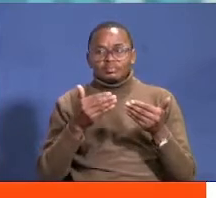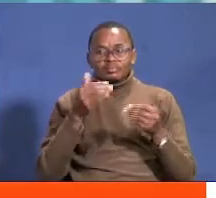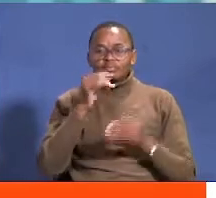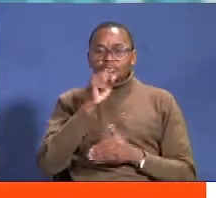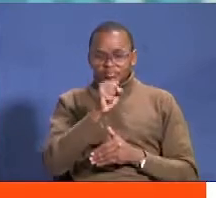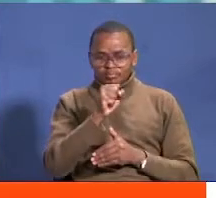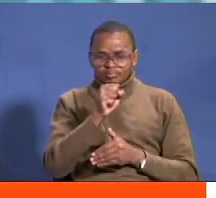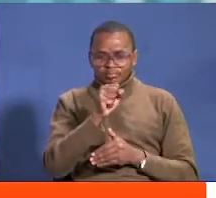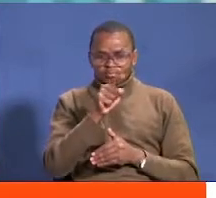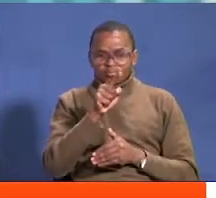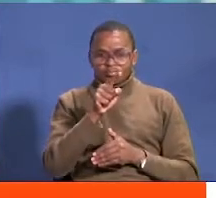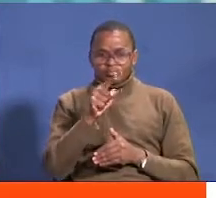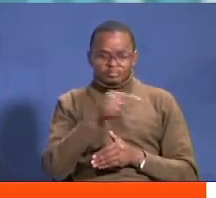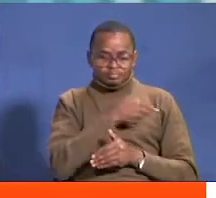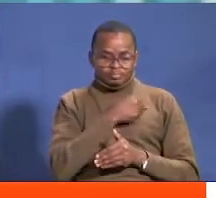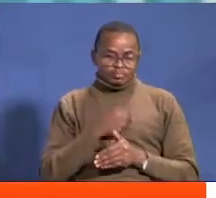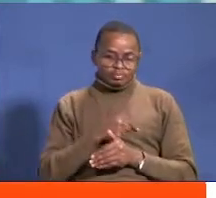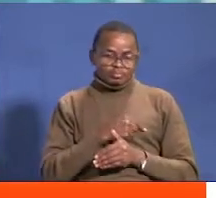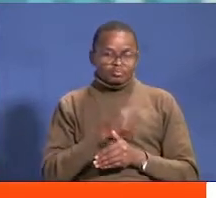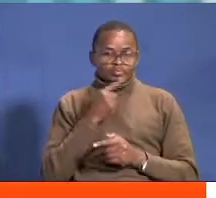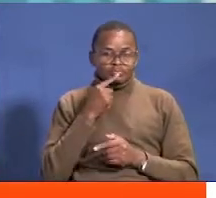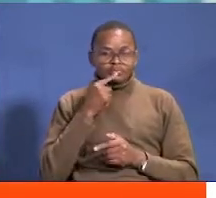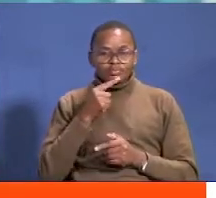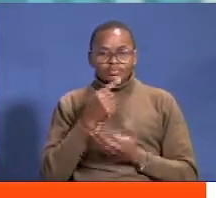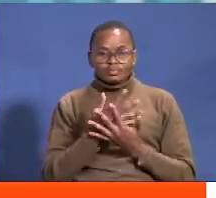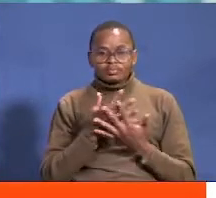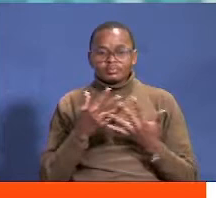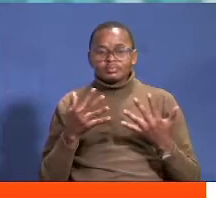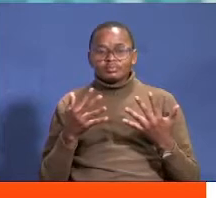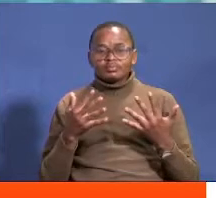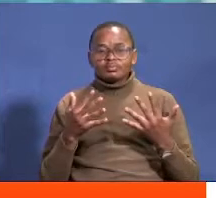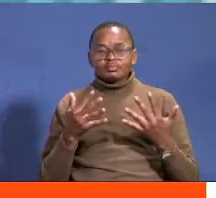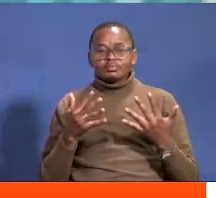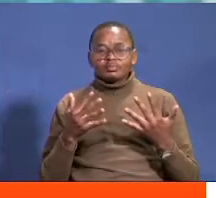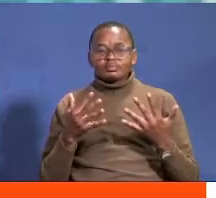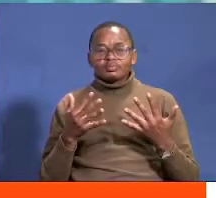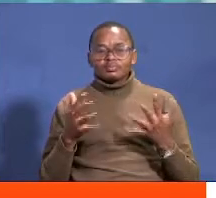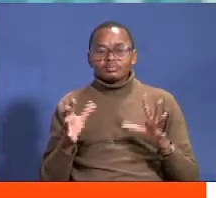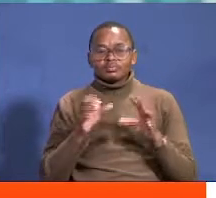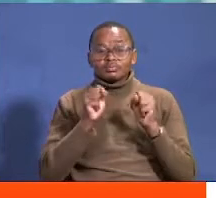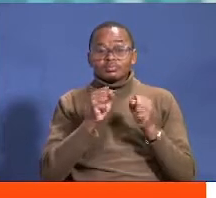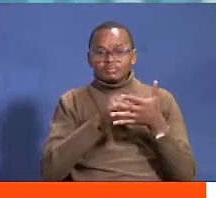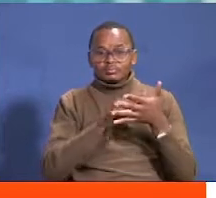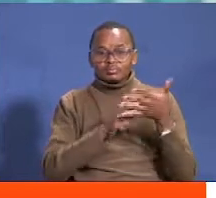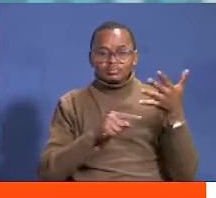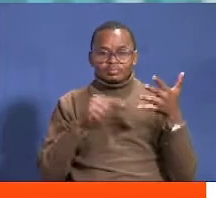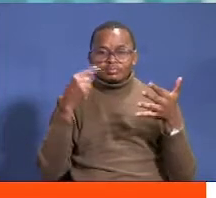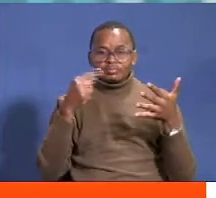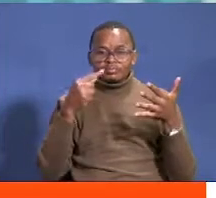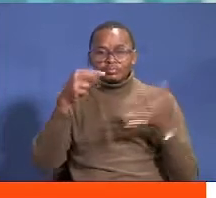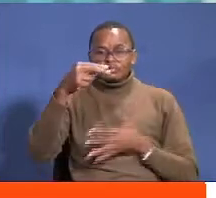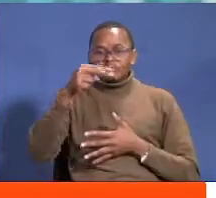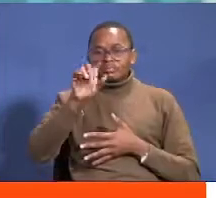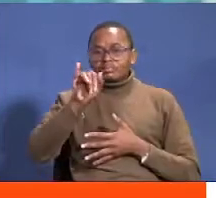microphone to address the delegations. Right. He mentioned something to do with adopting what is called green hydrogen